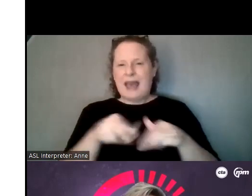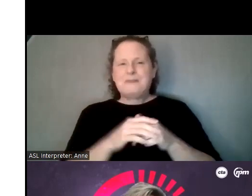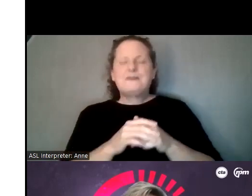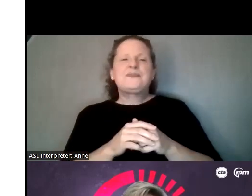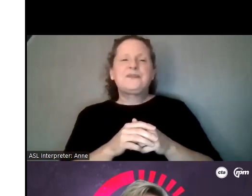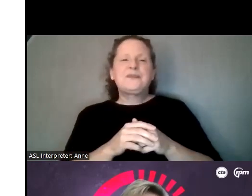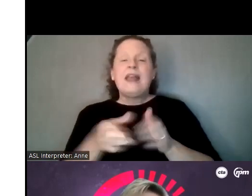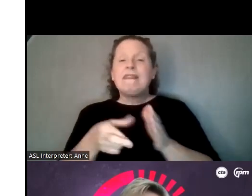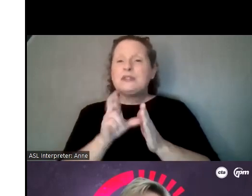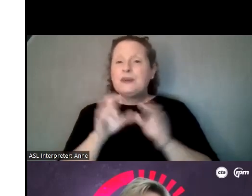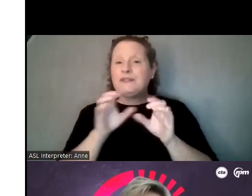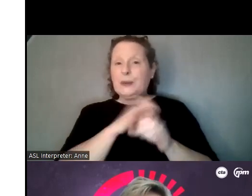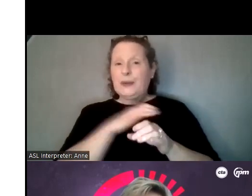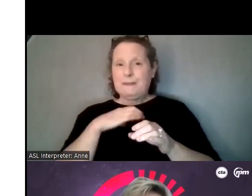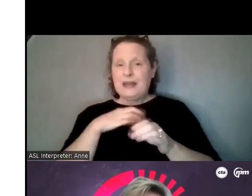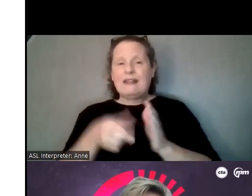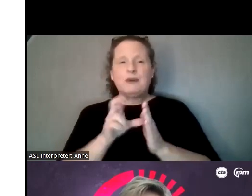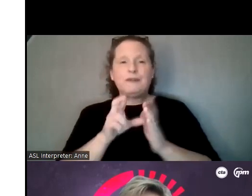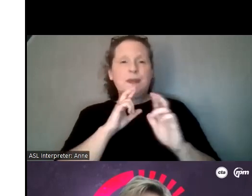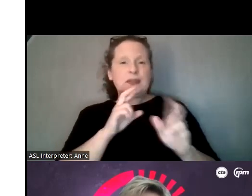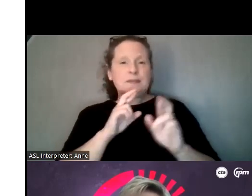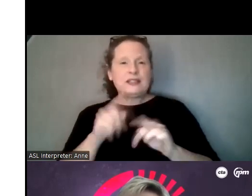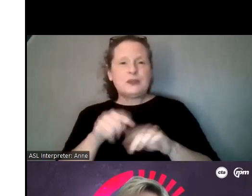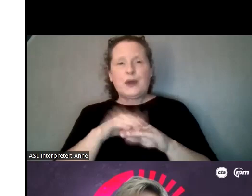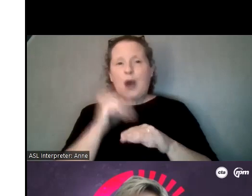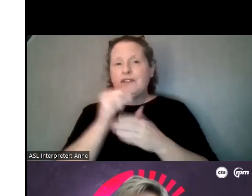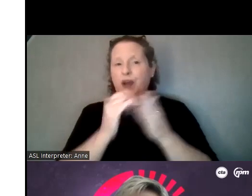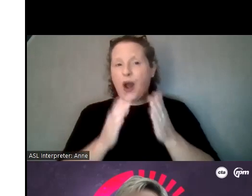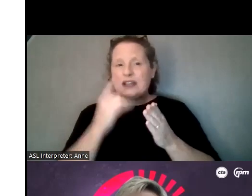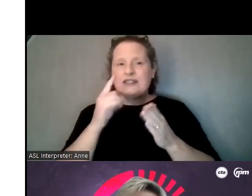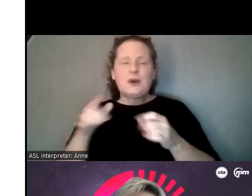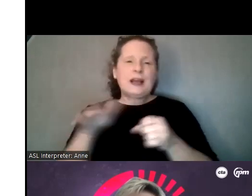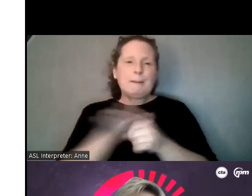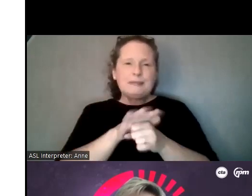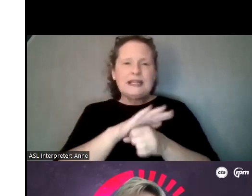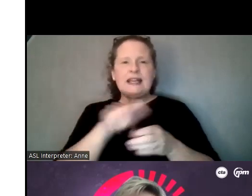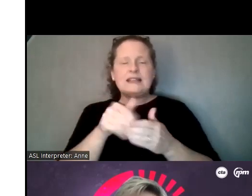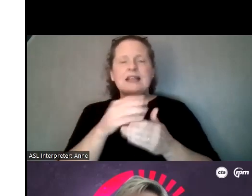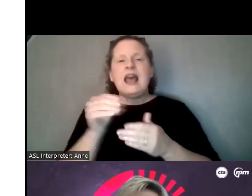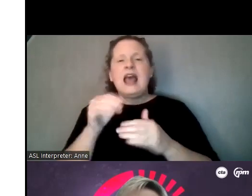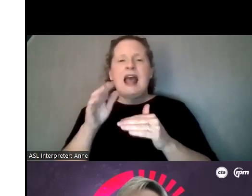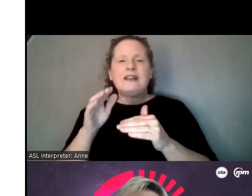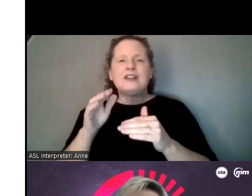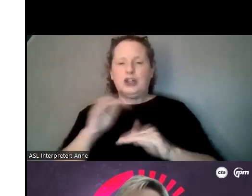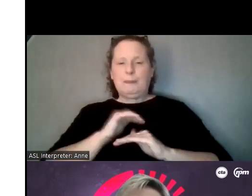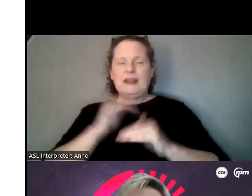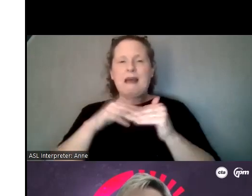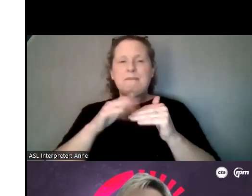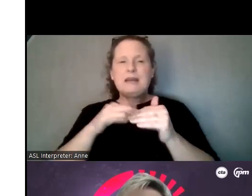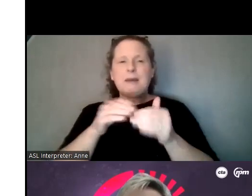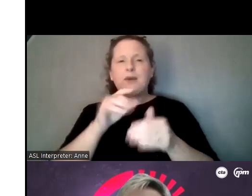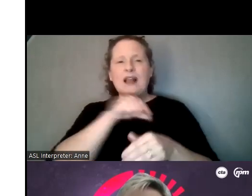A review committee reviewed the responses to the call for artists for completeness and minimum qualification and